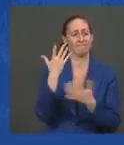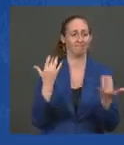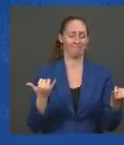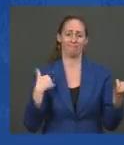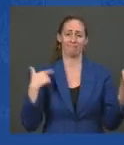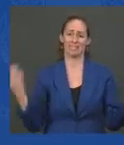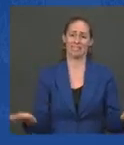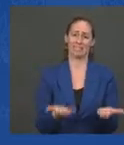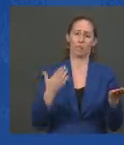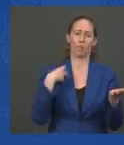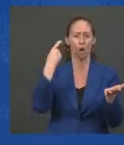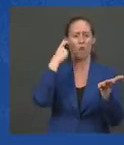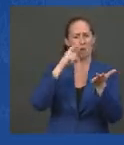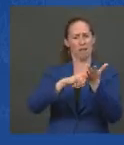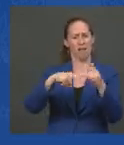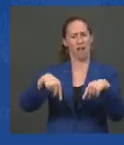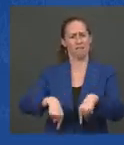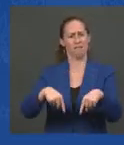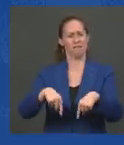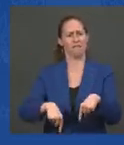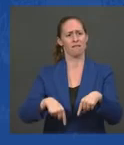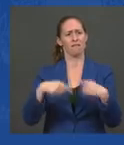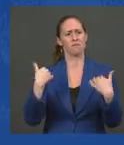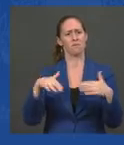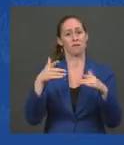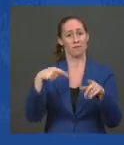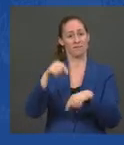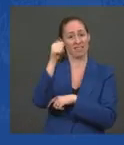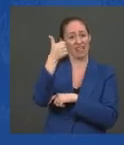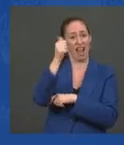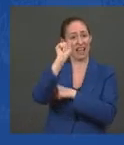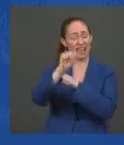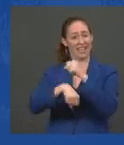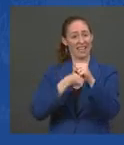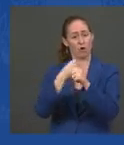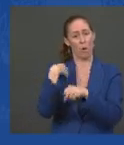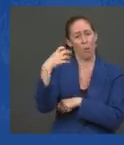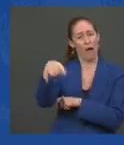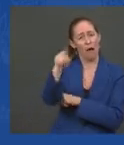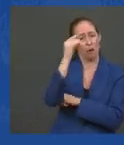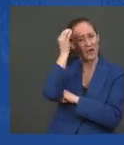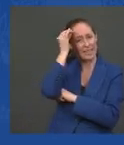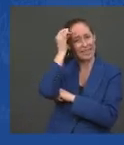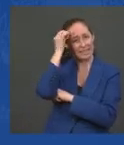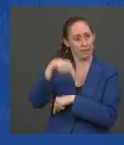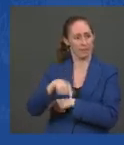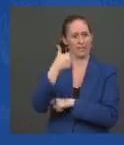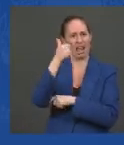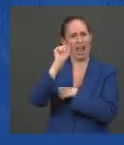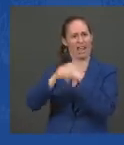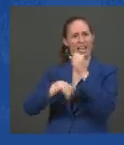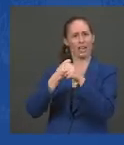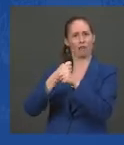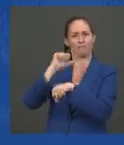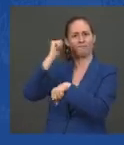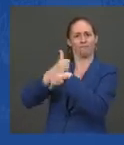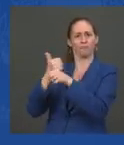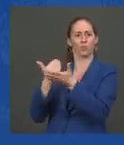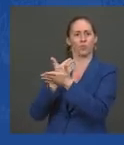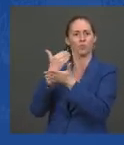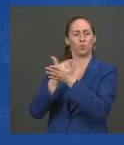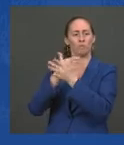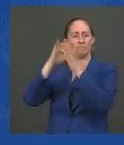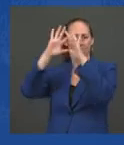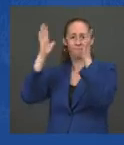had. For 10 years, think about it, for a decade, visitors from all over the